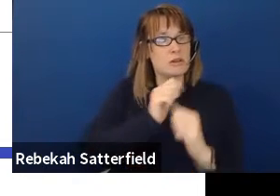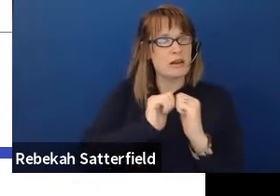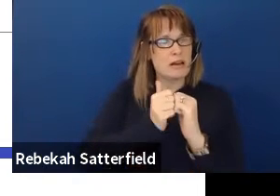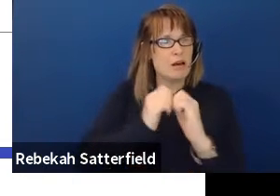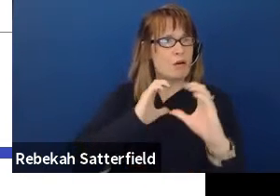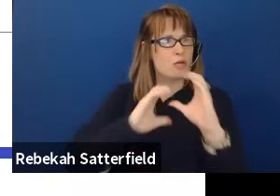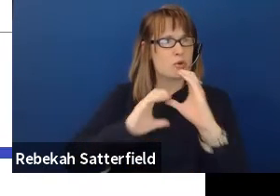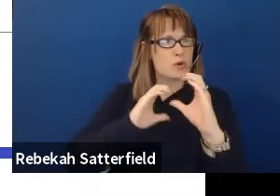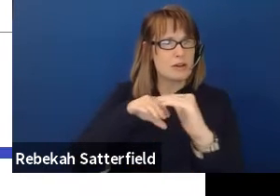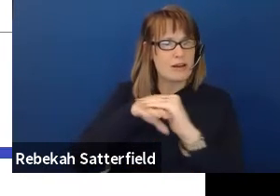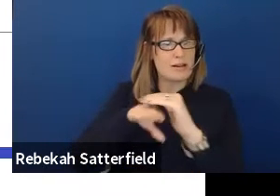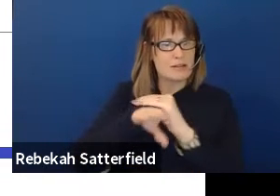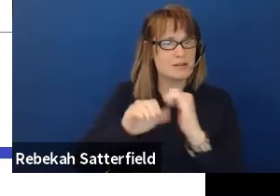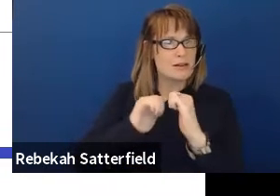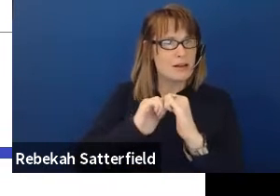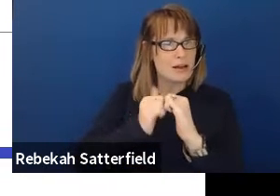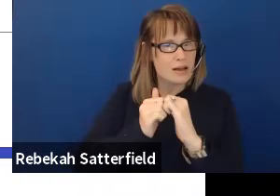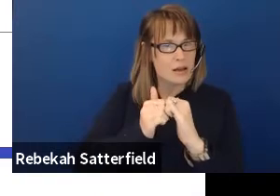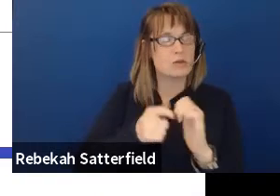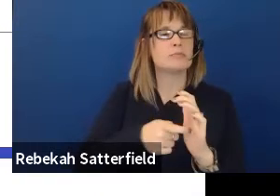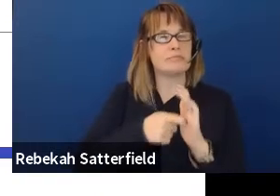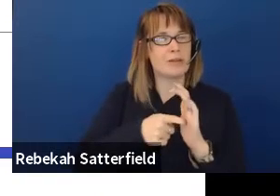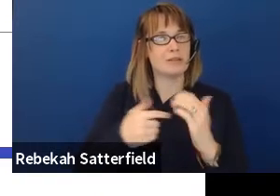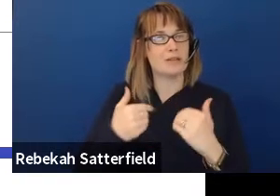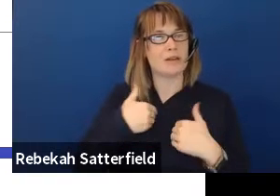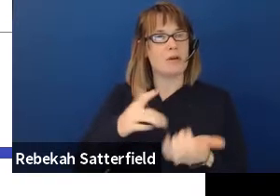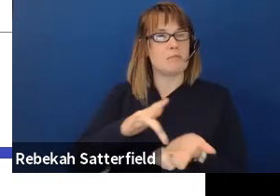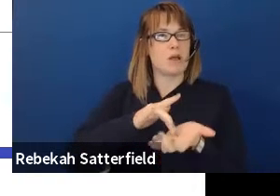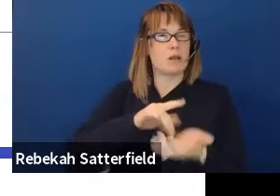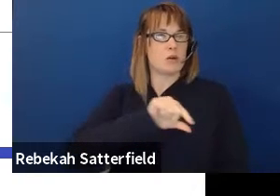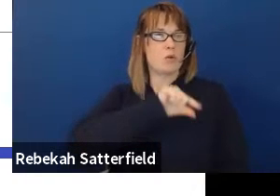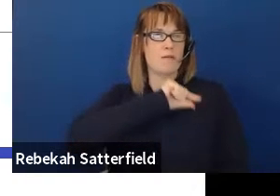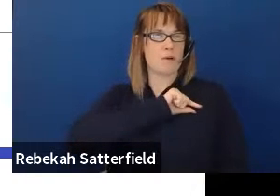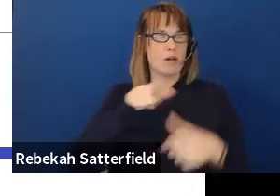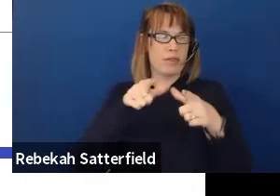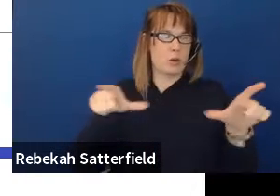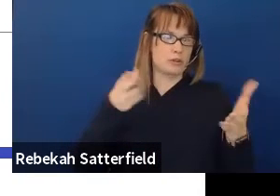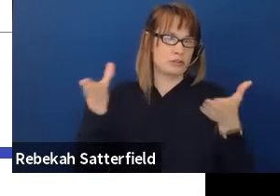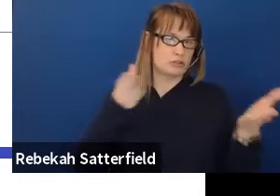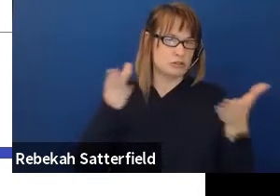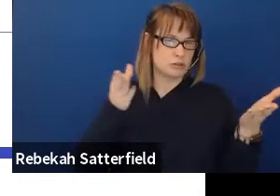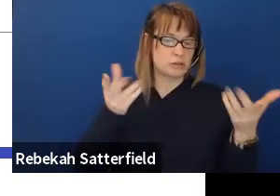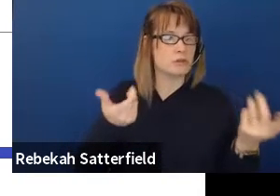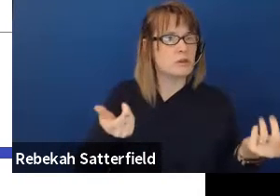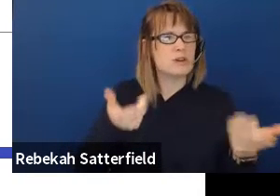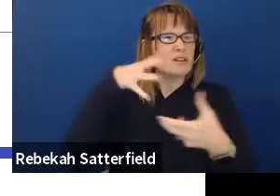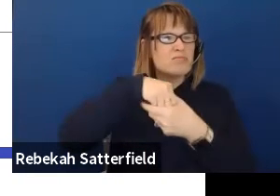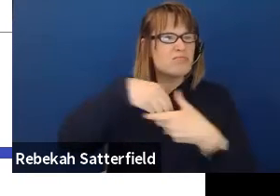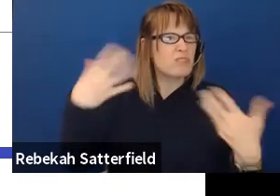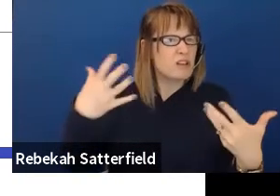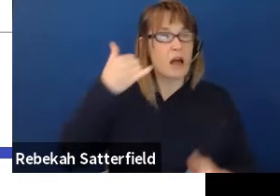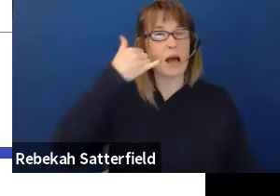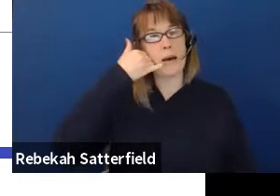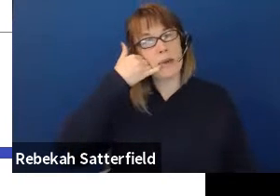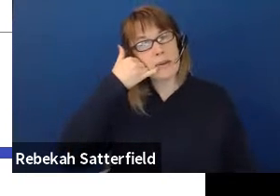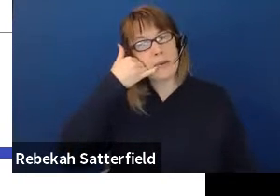communication requires the use of medically qualified language services, which include over the phone,